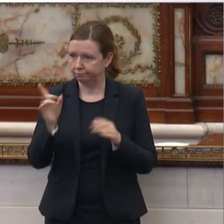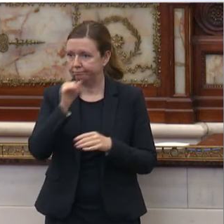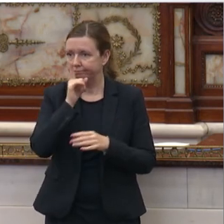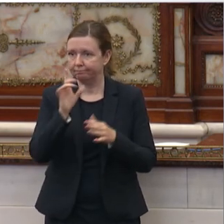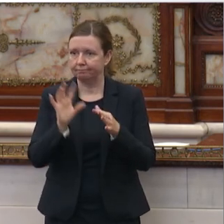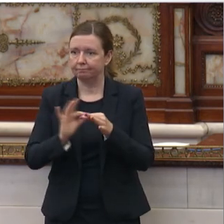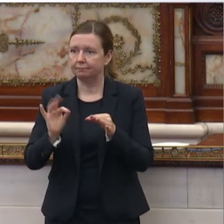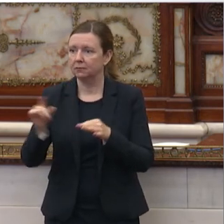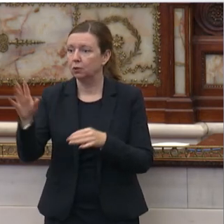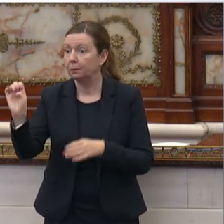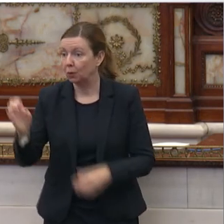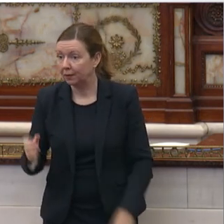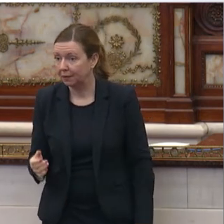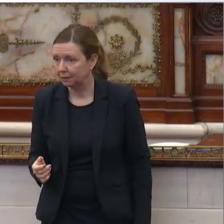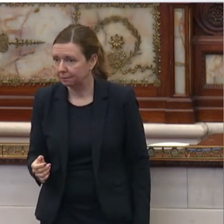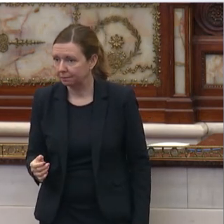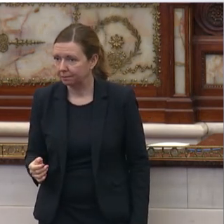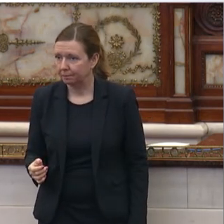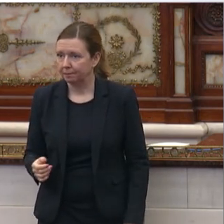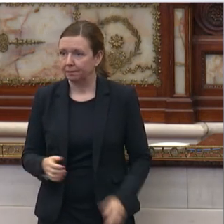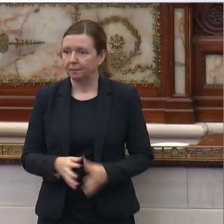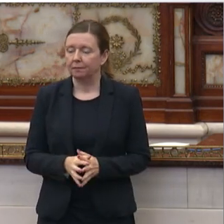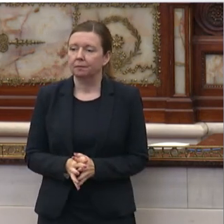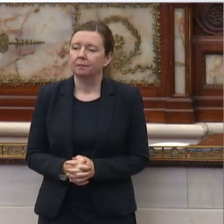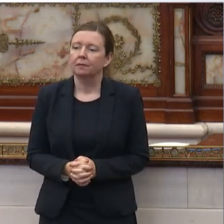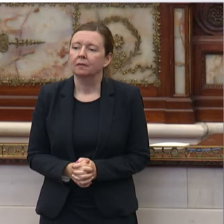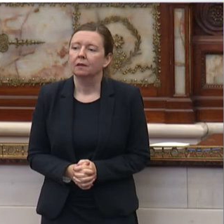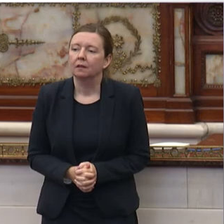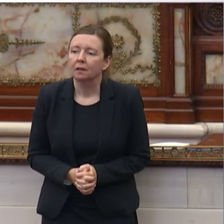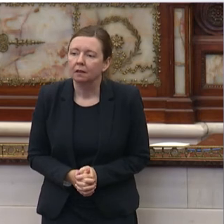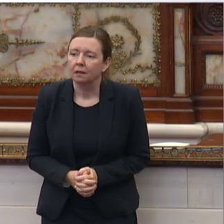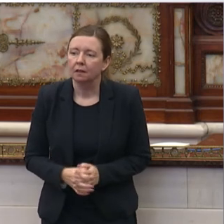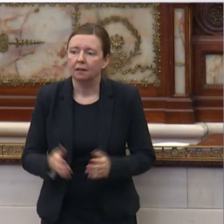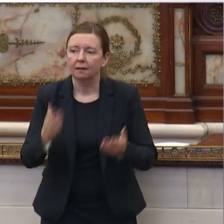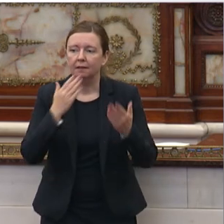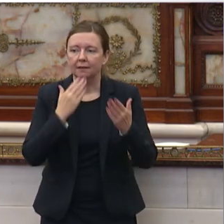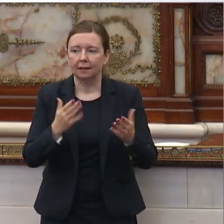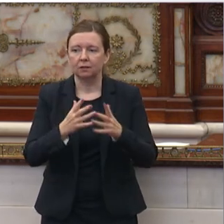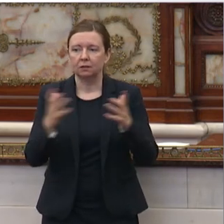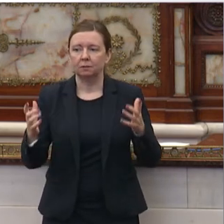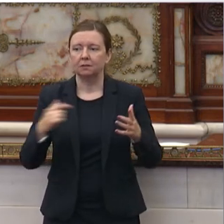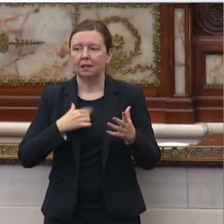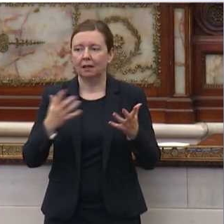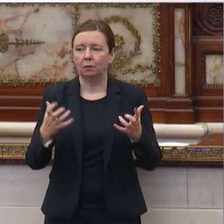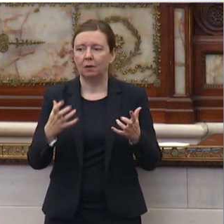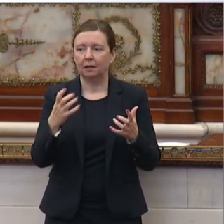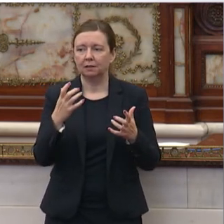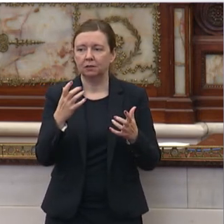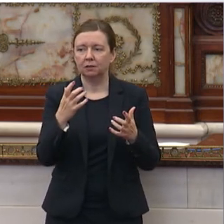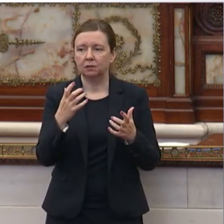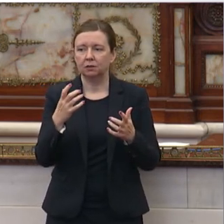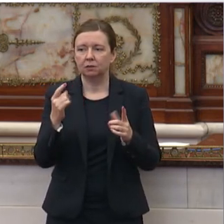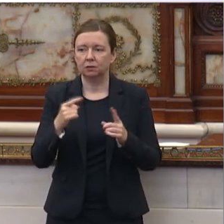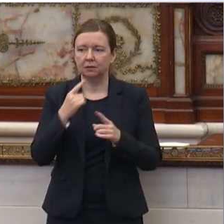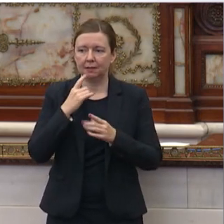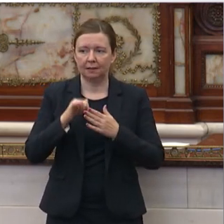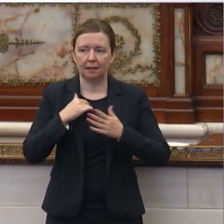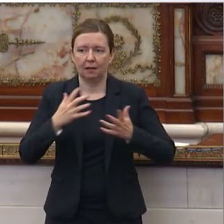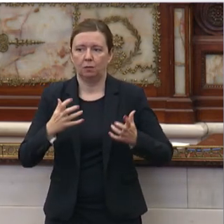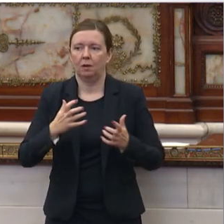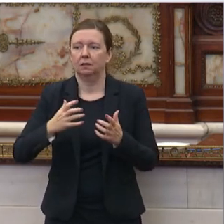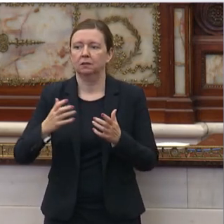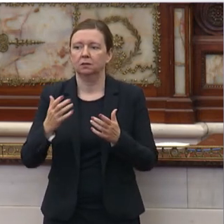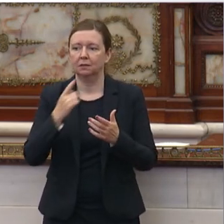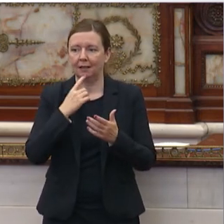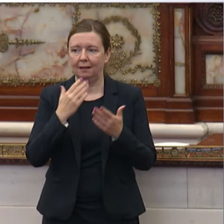You're muted, Councilwoman Gimm. Thank you so much, Majority Leader. I just wanted to say that I wanted to